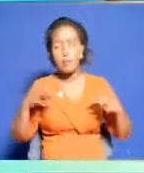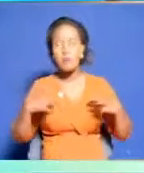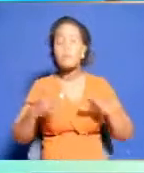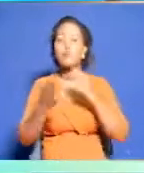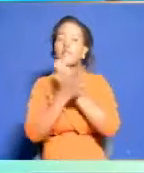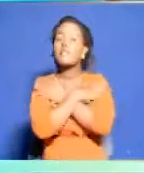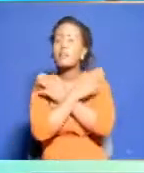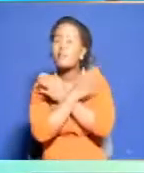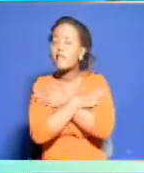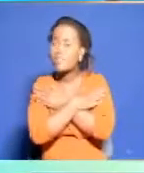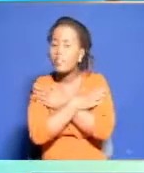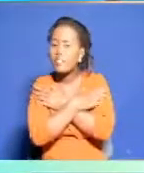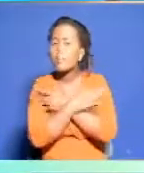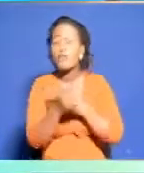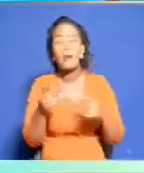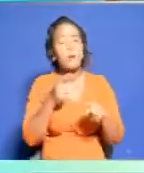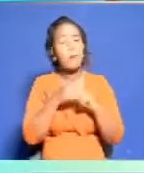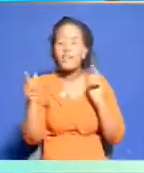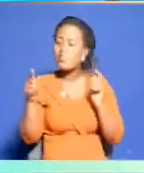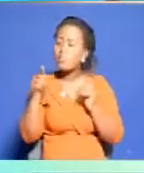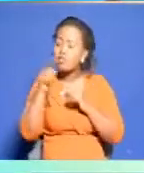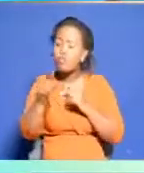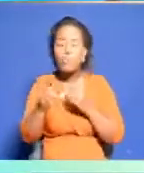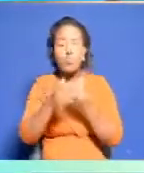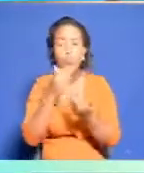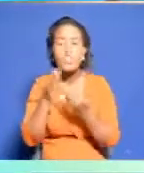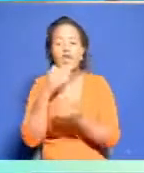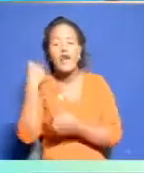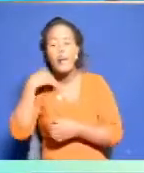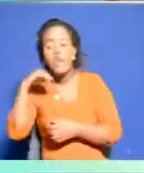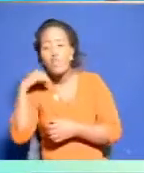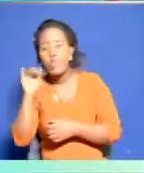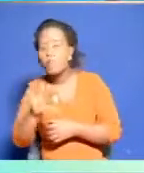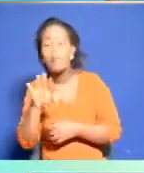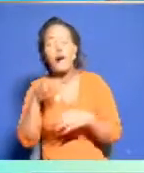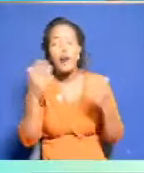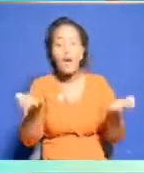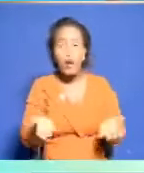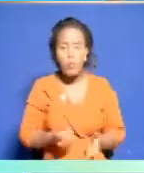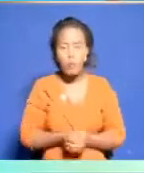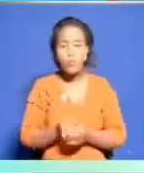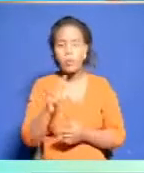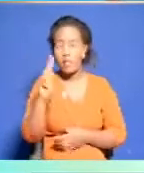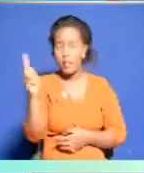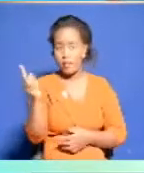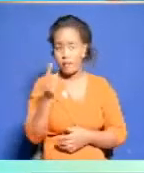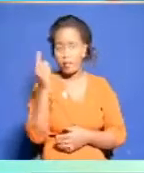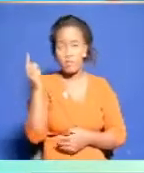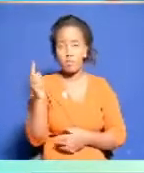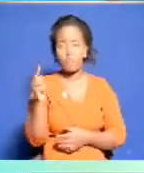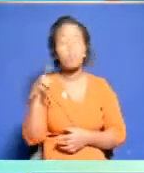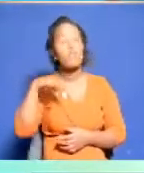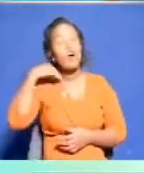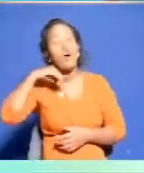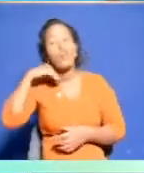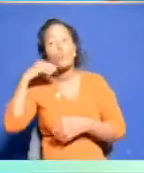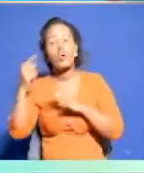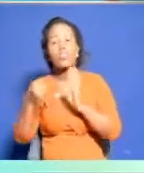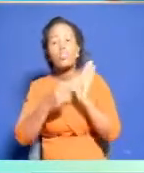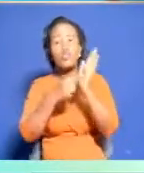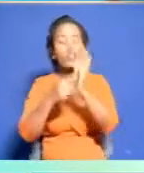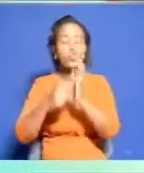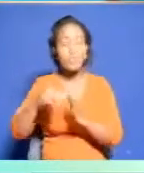Just how well do you take care of your dog? The first ever dog show held in Eldoret saw various